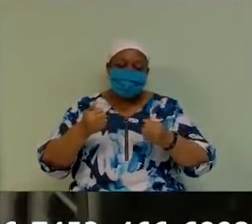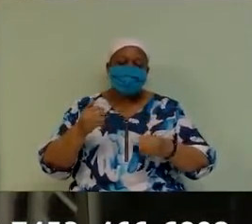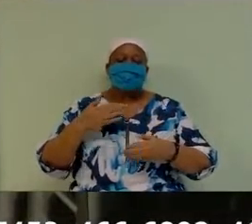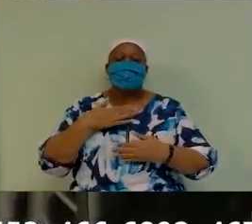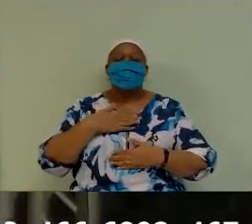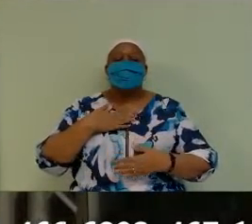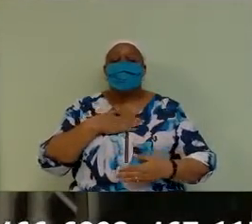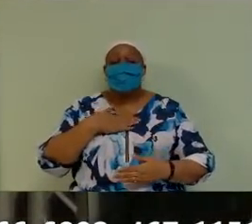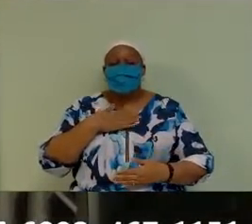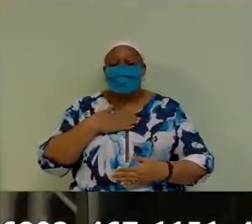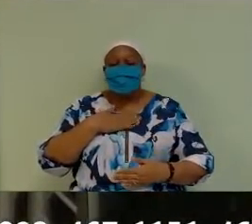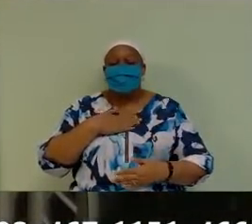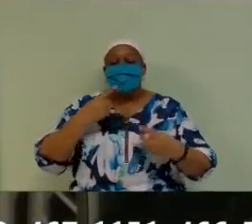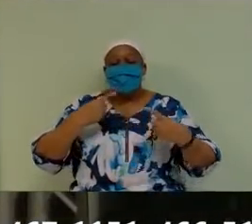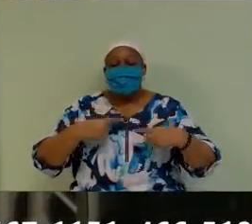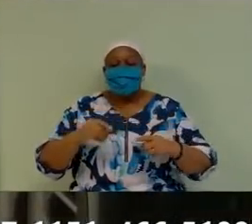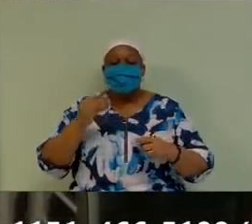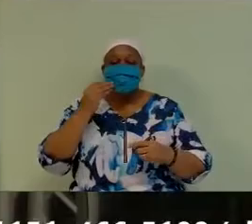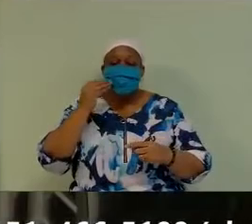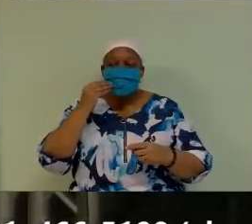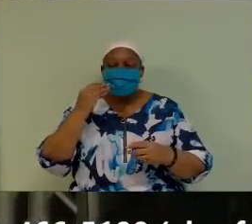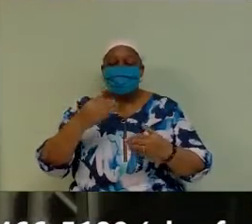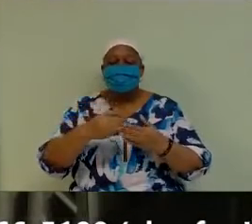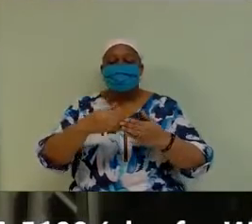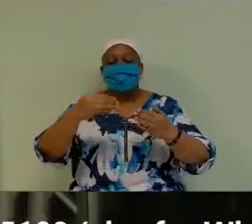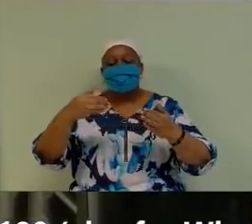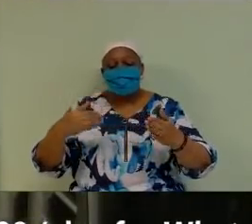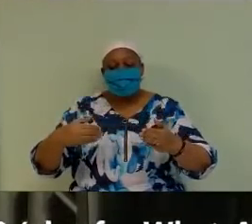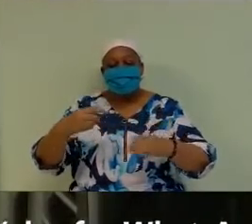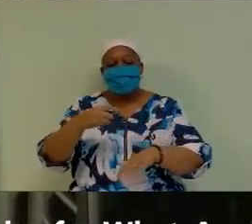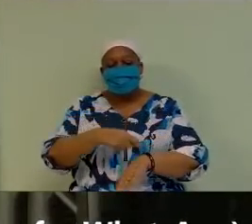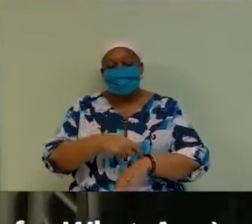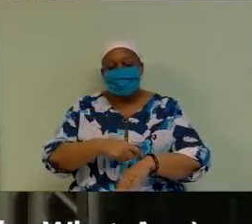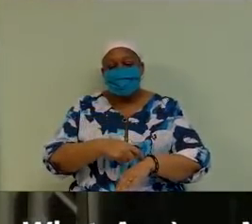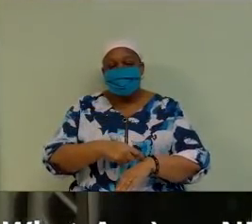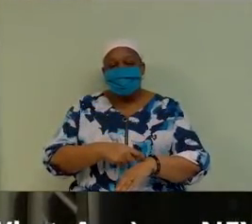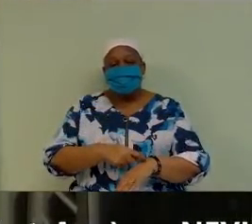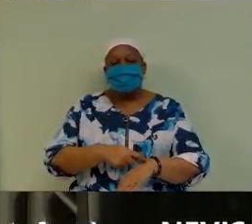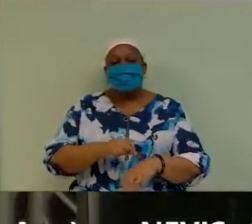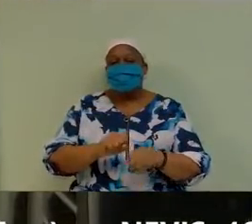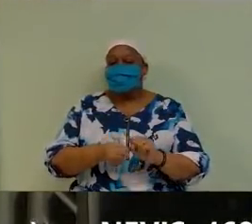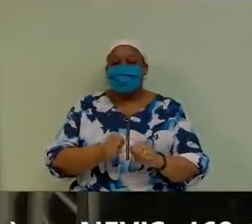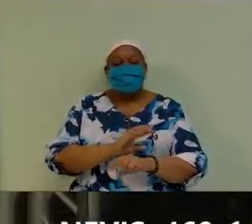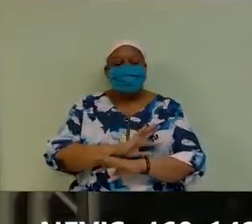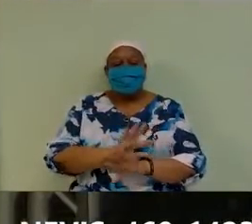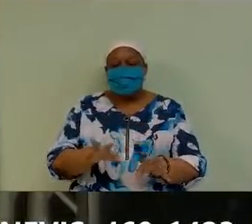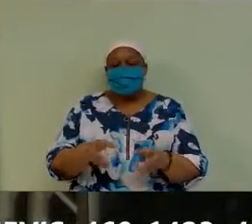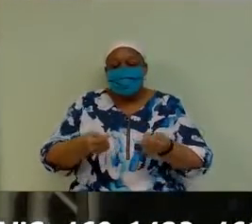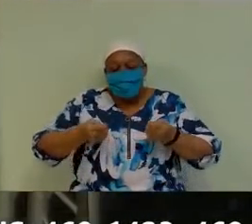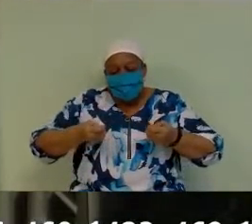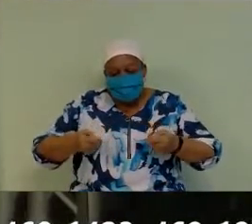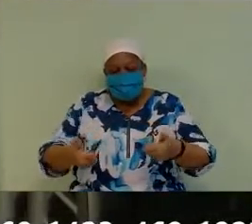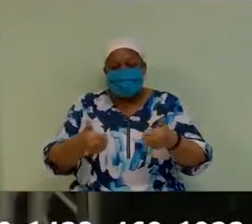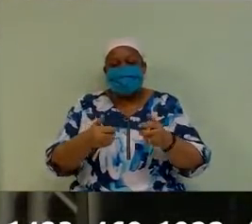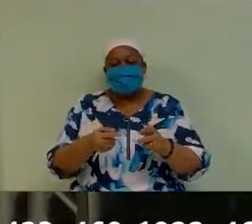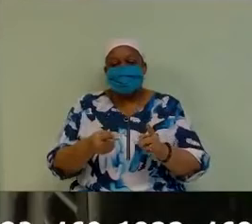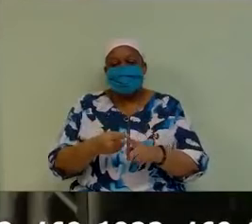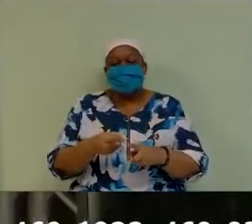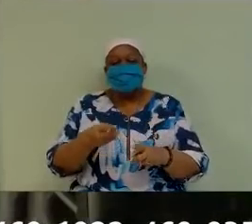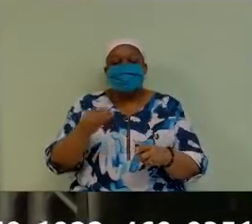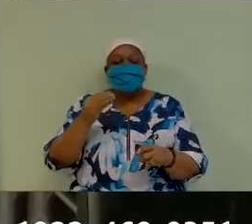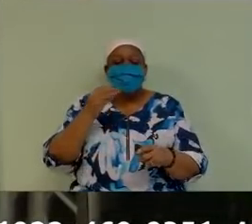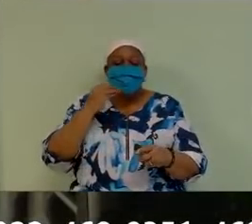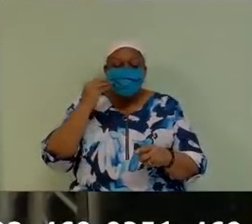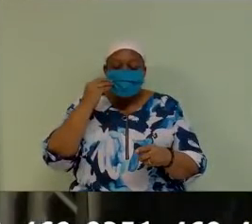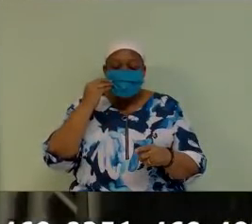time to avoid having to drive in a manner that is dangerous to the public and that will increase your risk